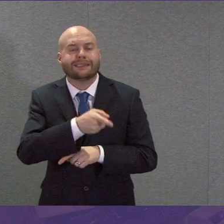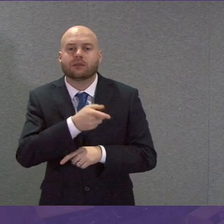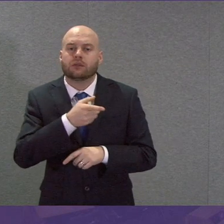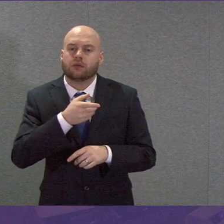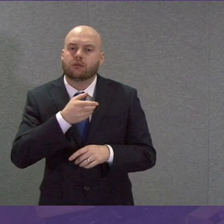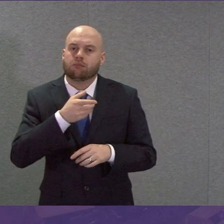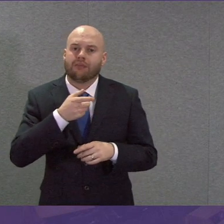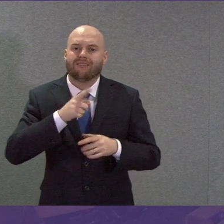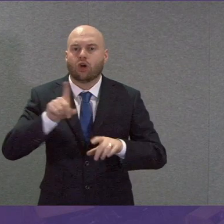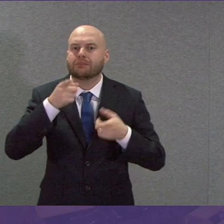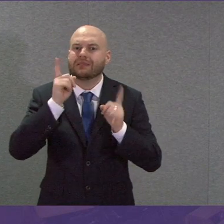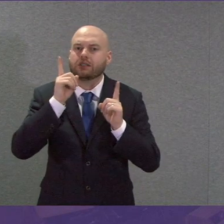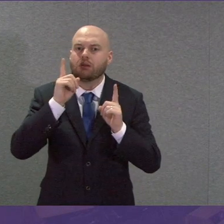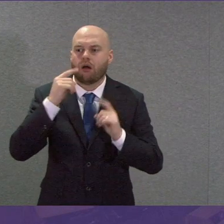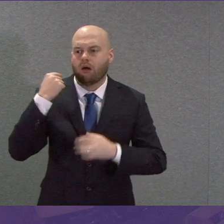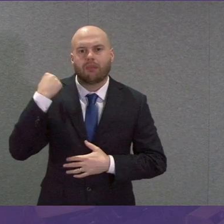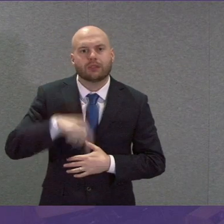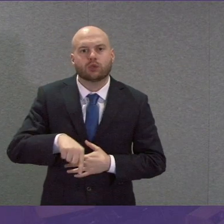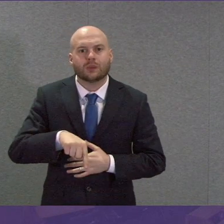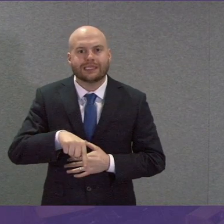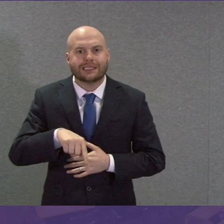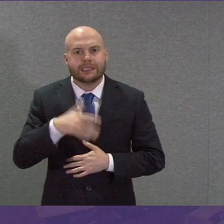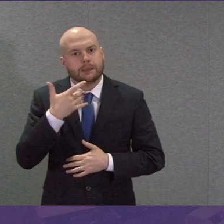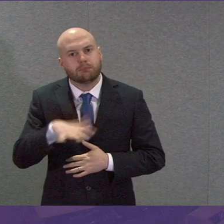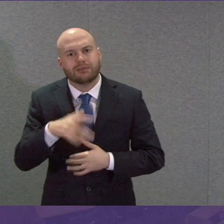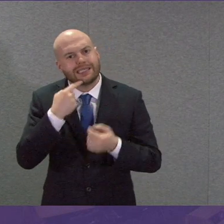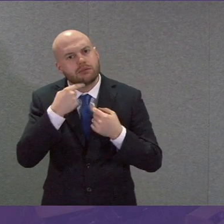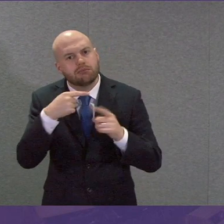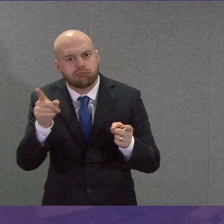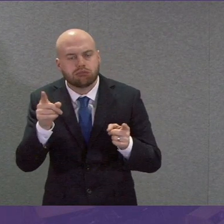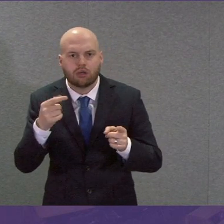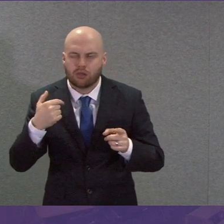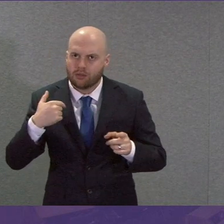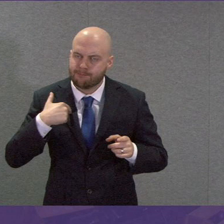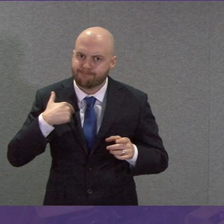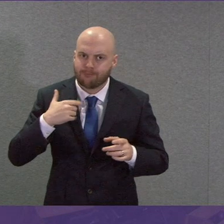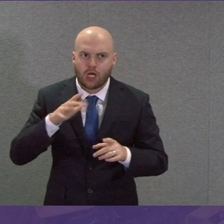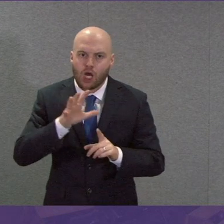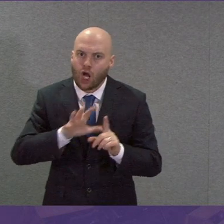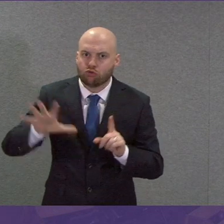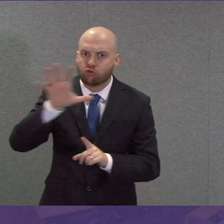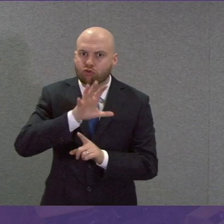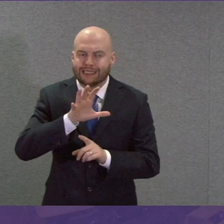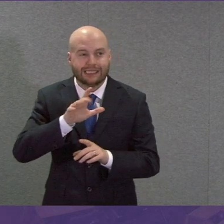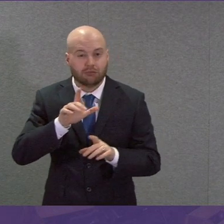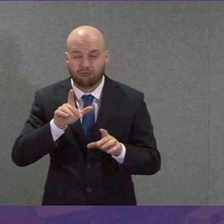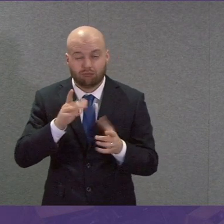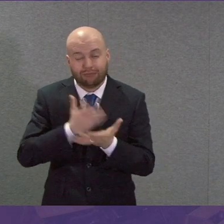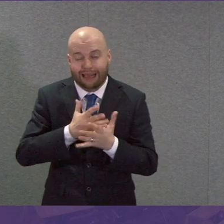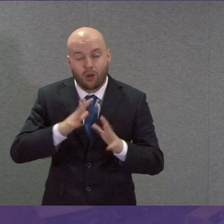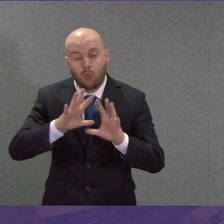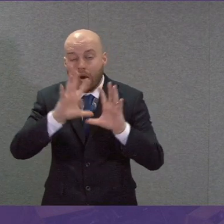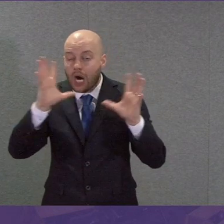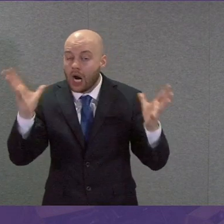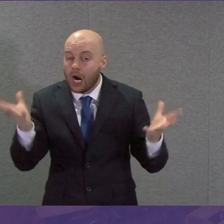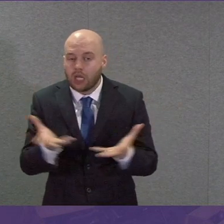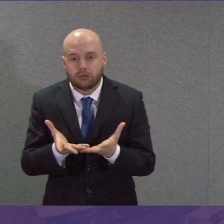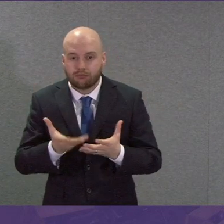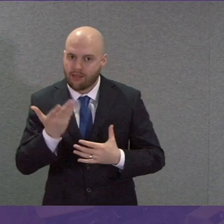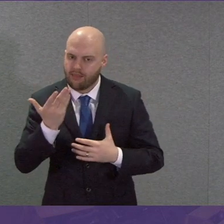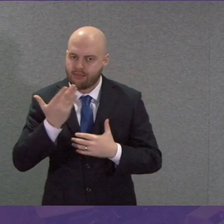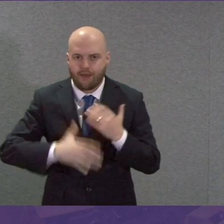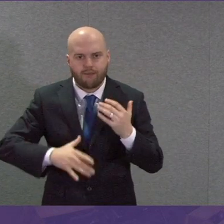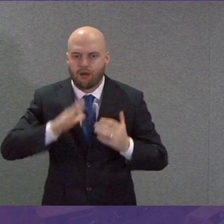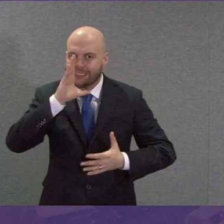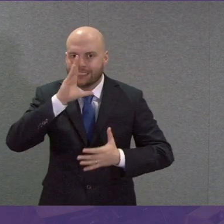week. We are, as a country and across the globe, facing an unprecedented set of challenges. None of us have experienced those